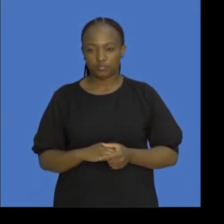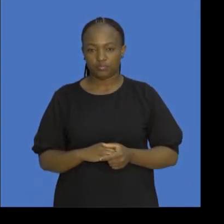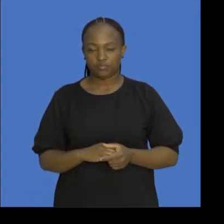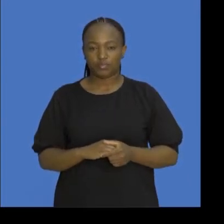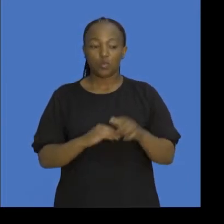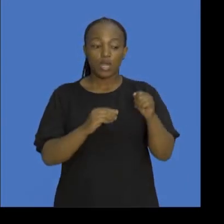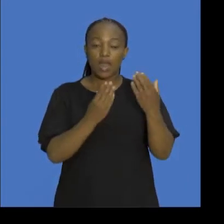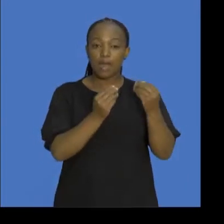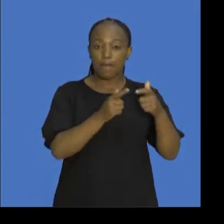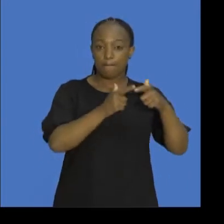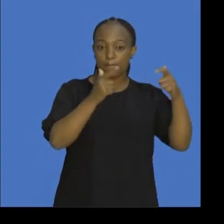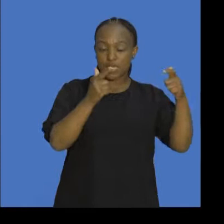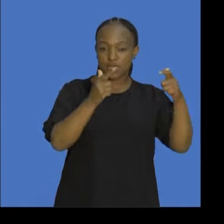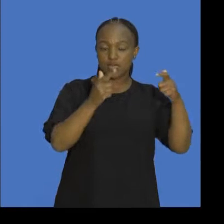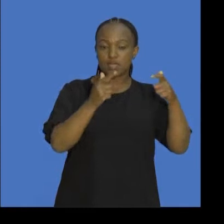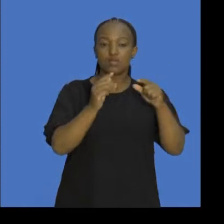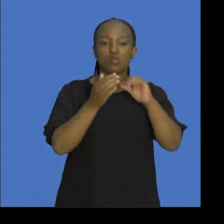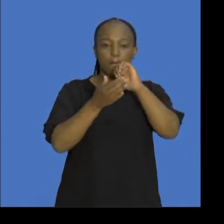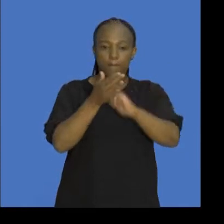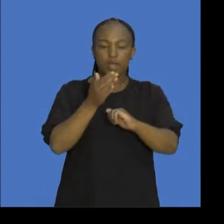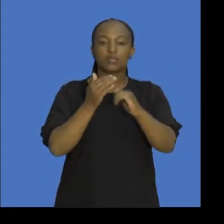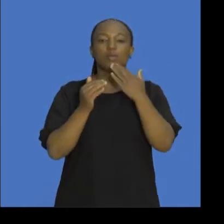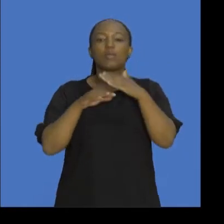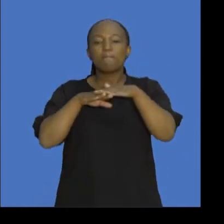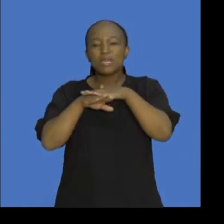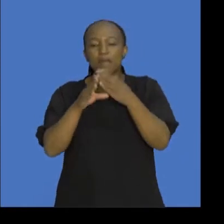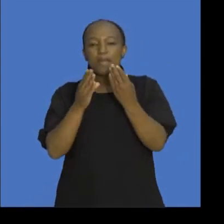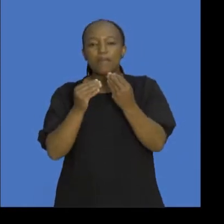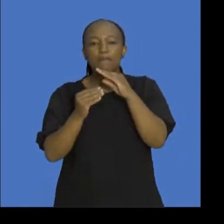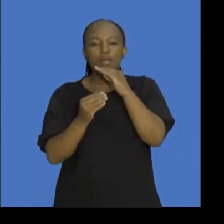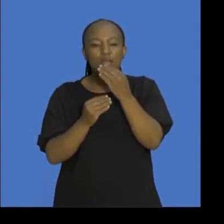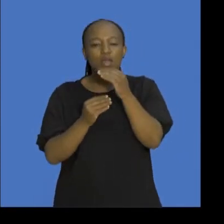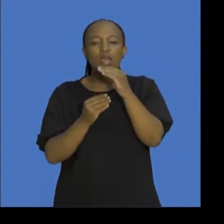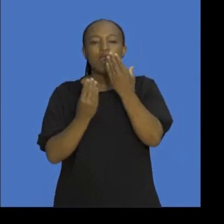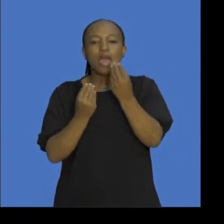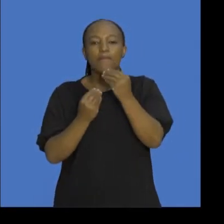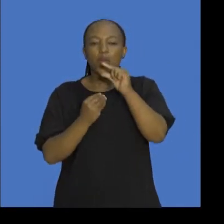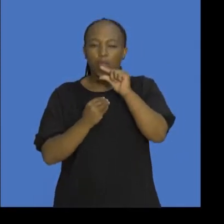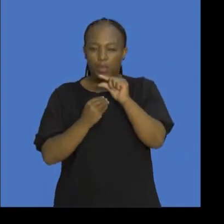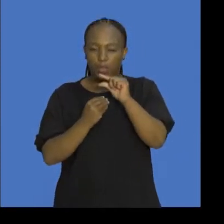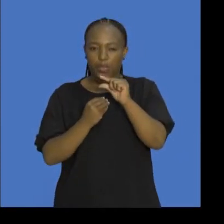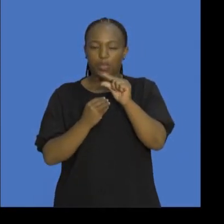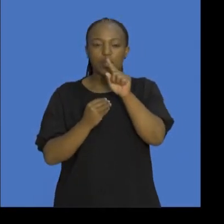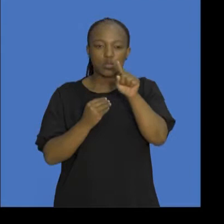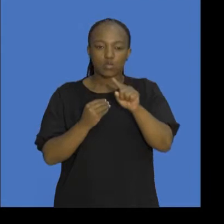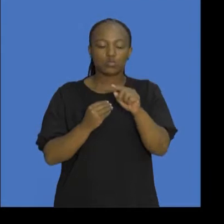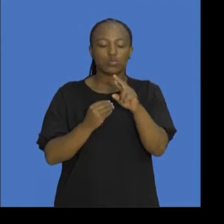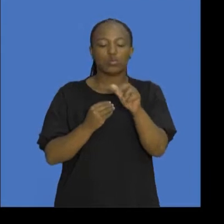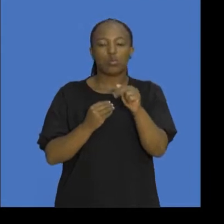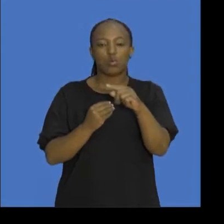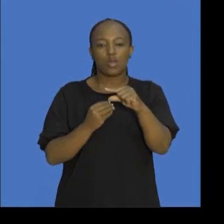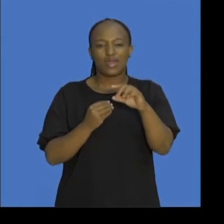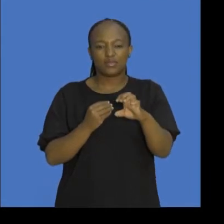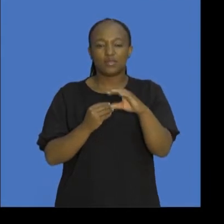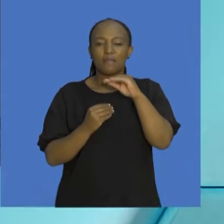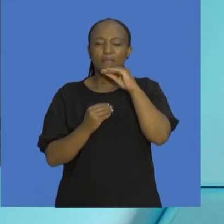the maximum minus the minimum value, which is the range.